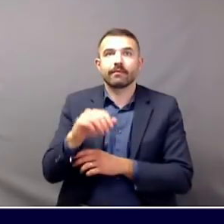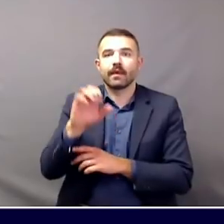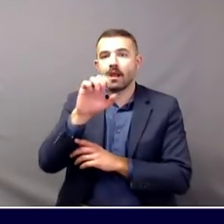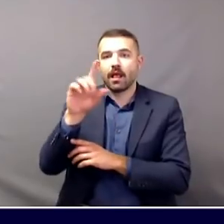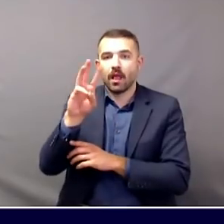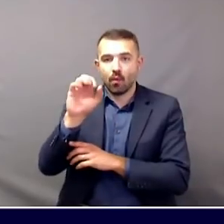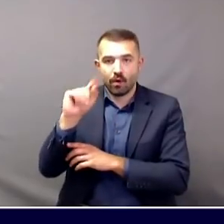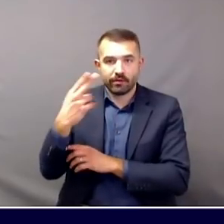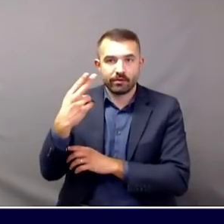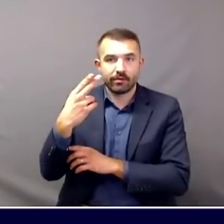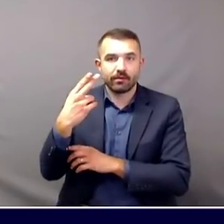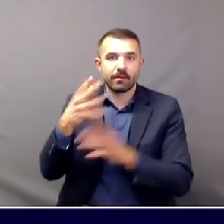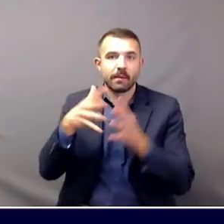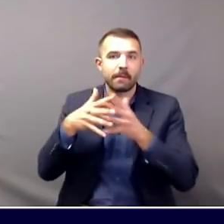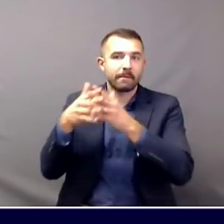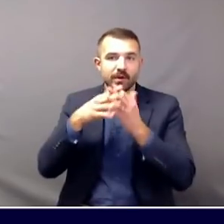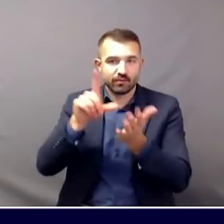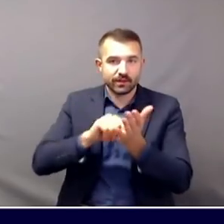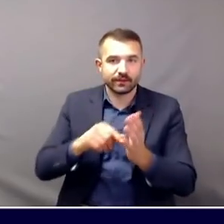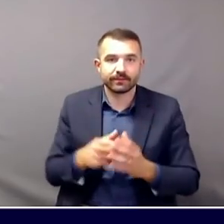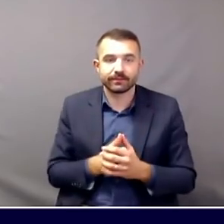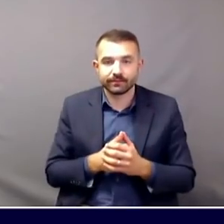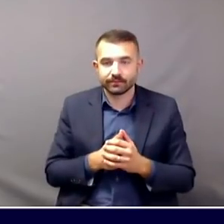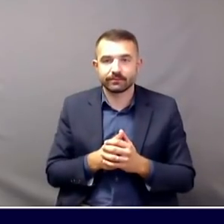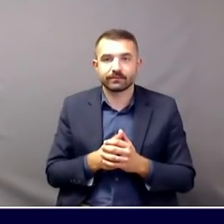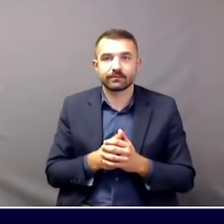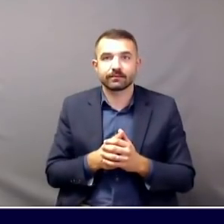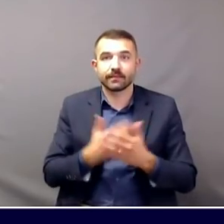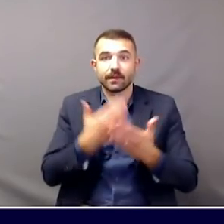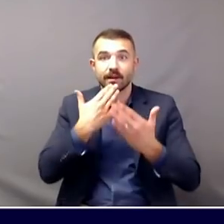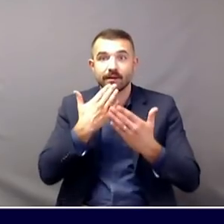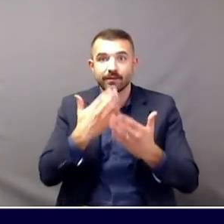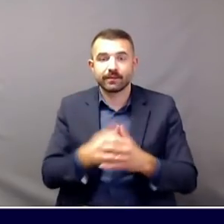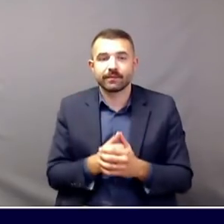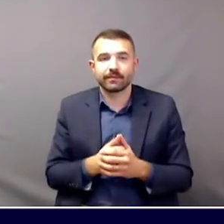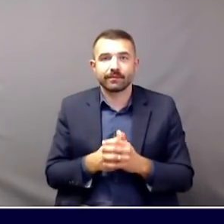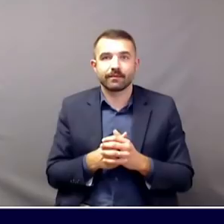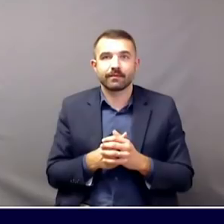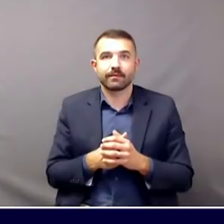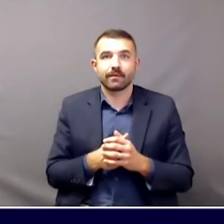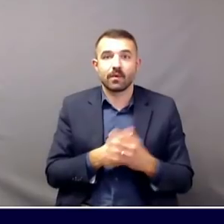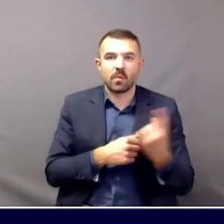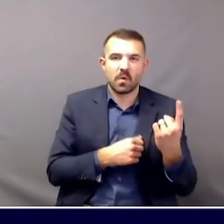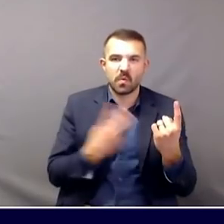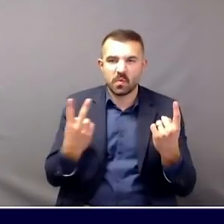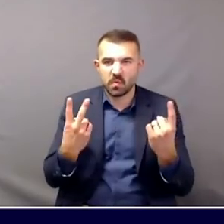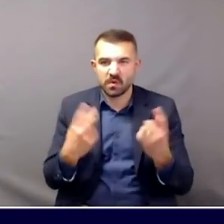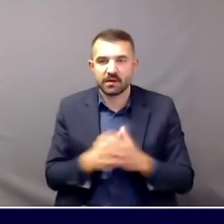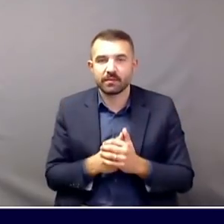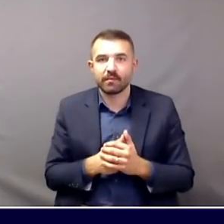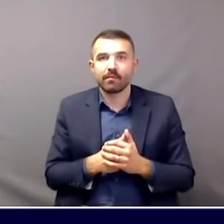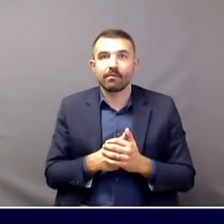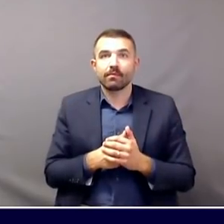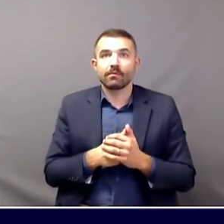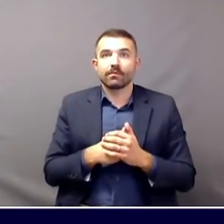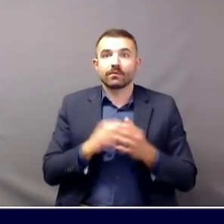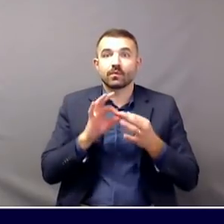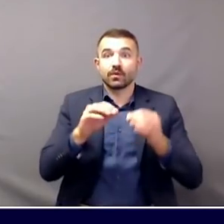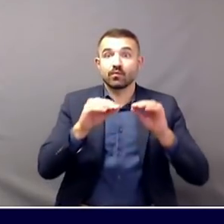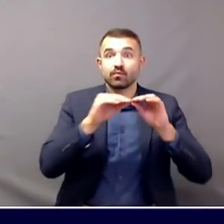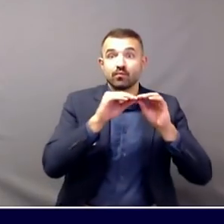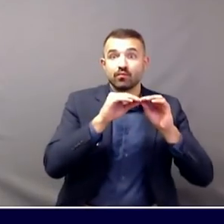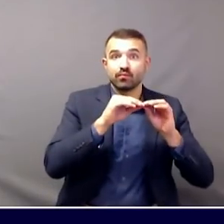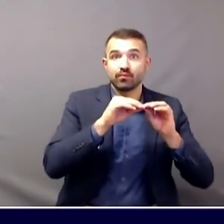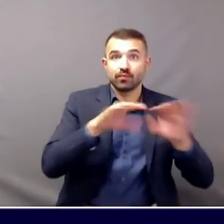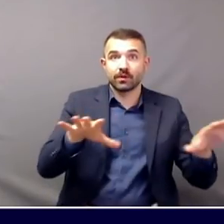Thank you, Dr. Shah. I have a couple of questions about an outbreak in Ellsworth and recent cases on Mount Desert Island.